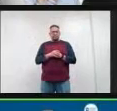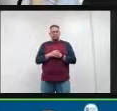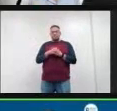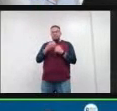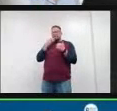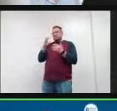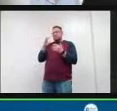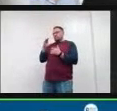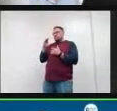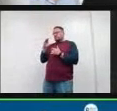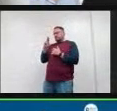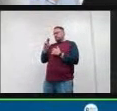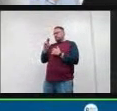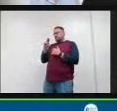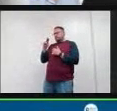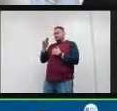Karina.